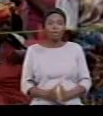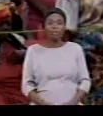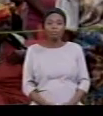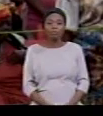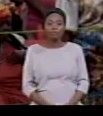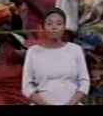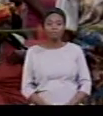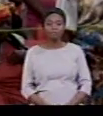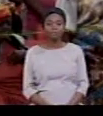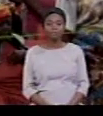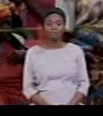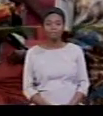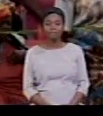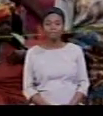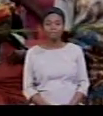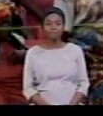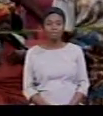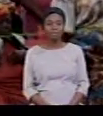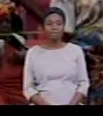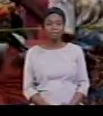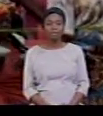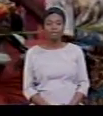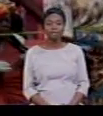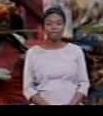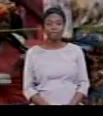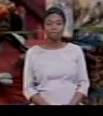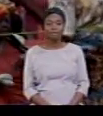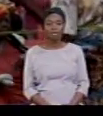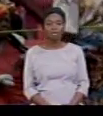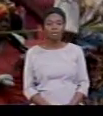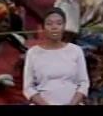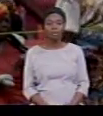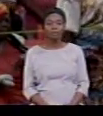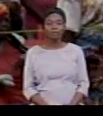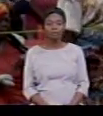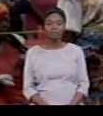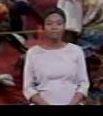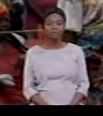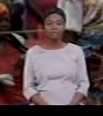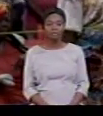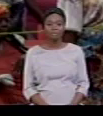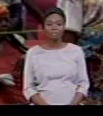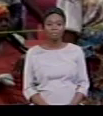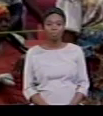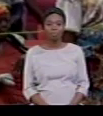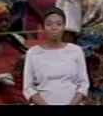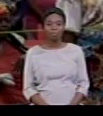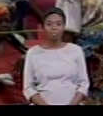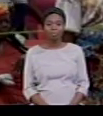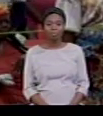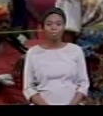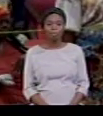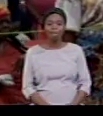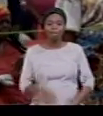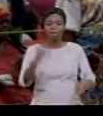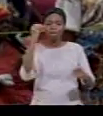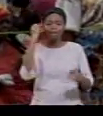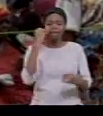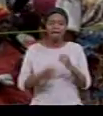Final night, amen. Amen. I say final night,